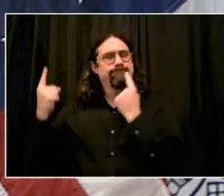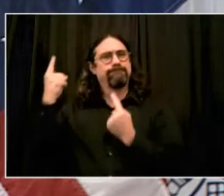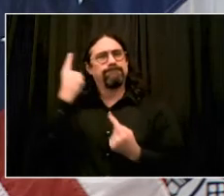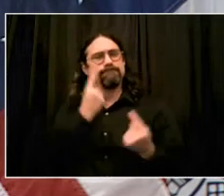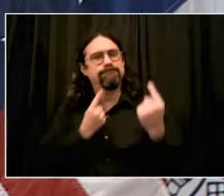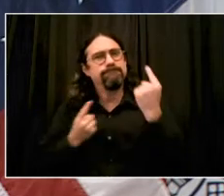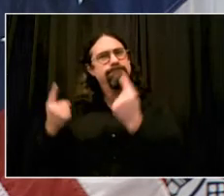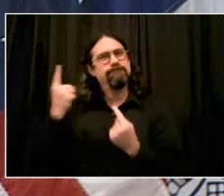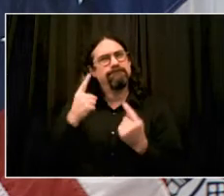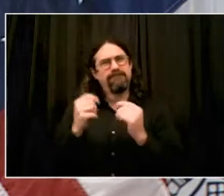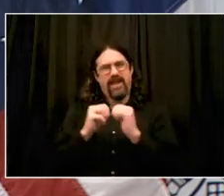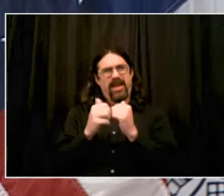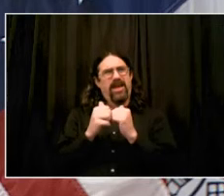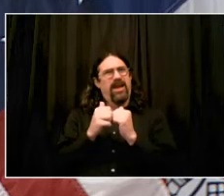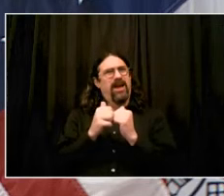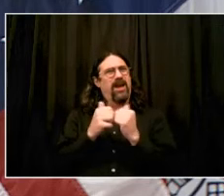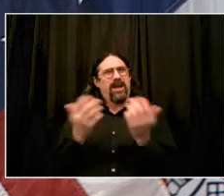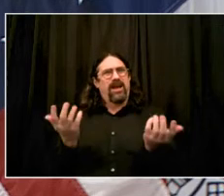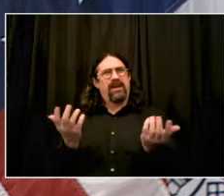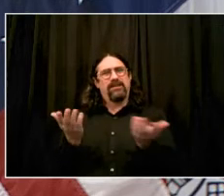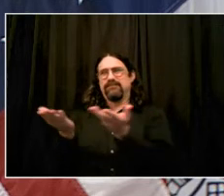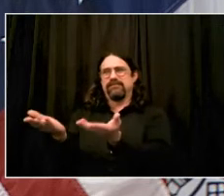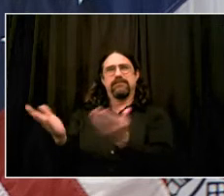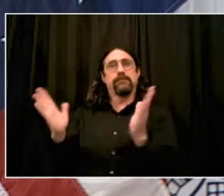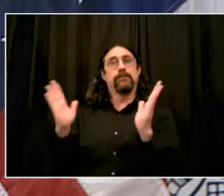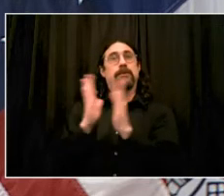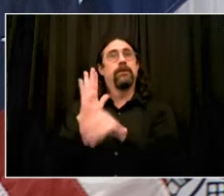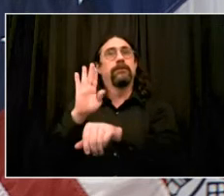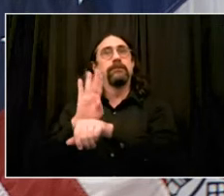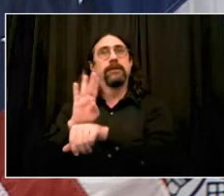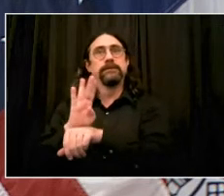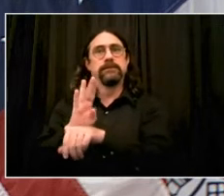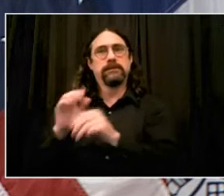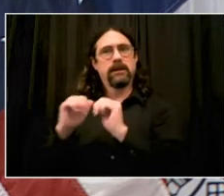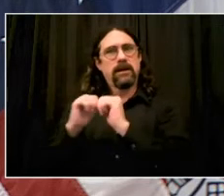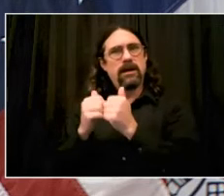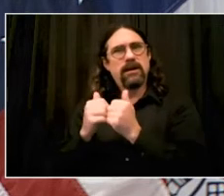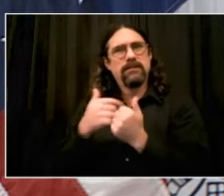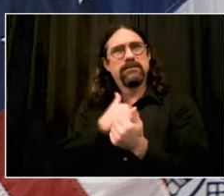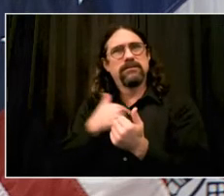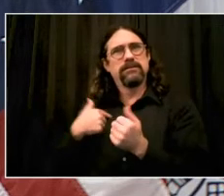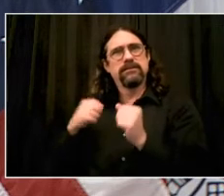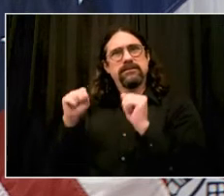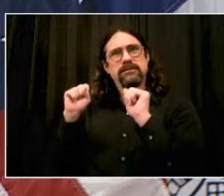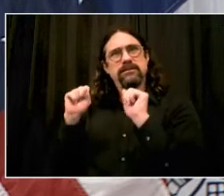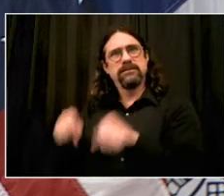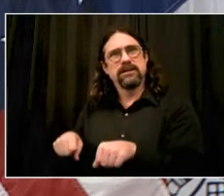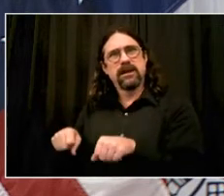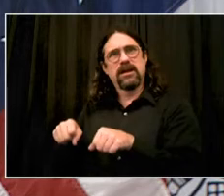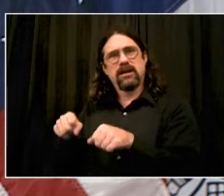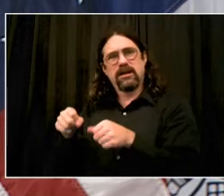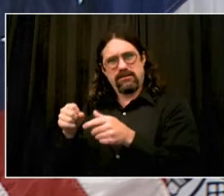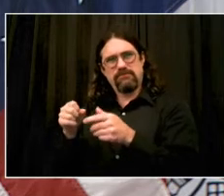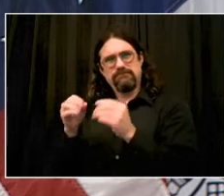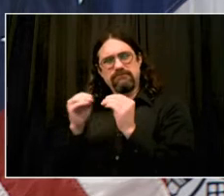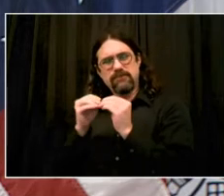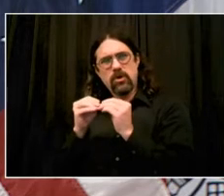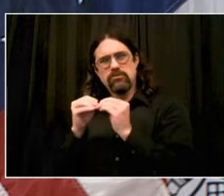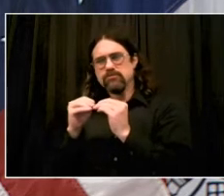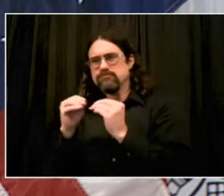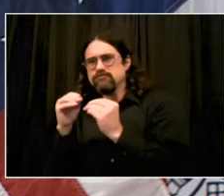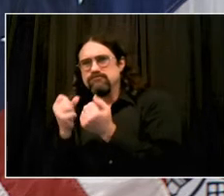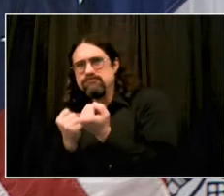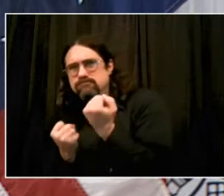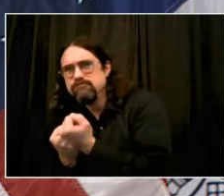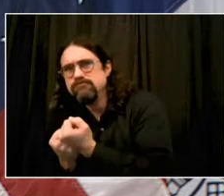equitable future looks like, what it looks like to learn the lessons of this crisis, to understand